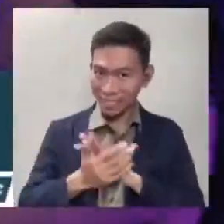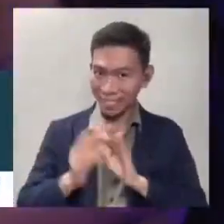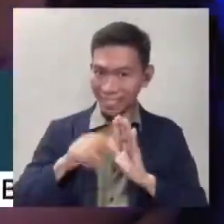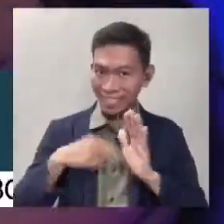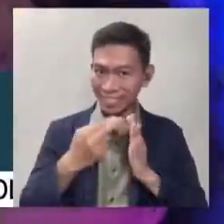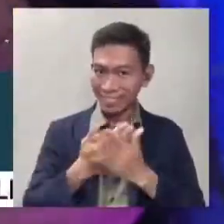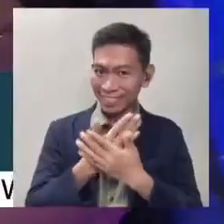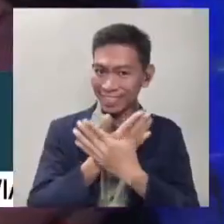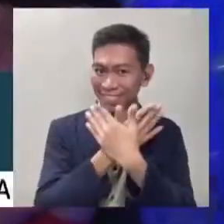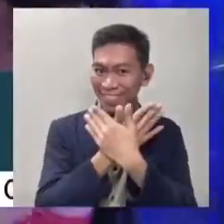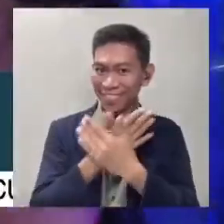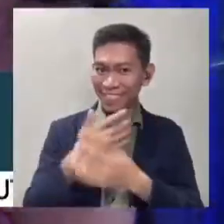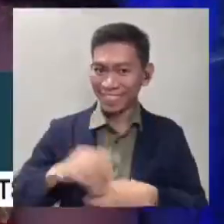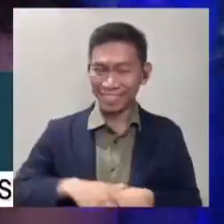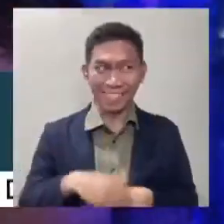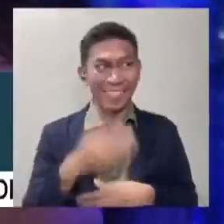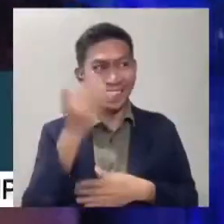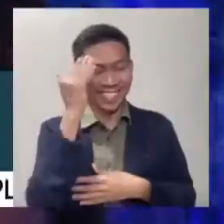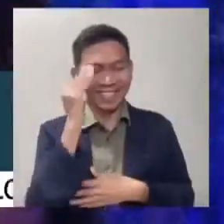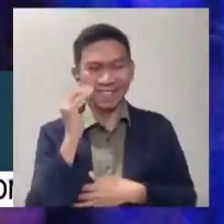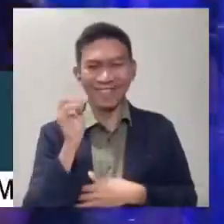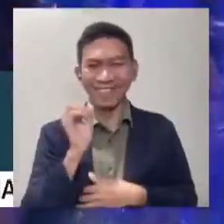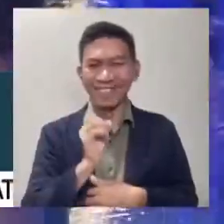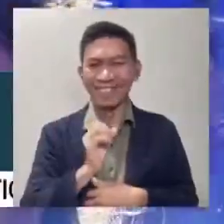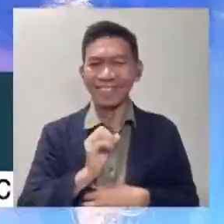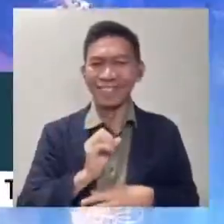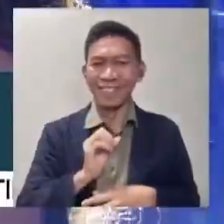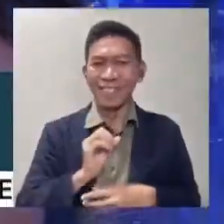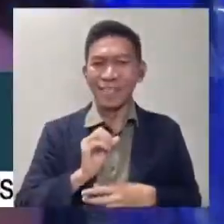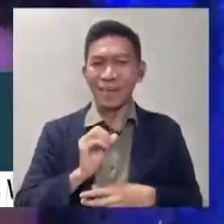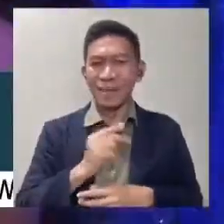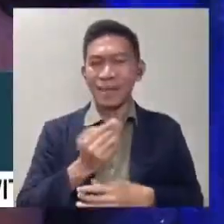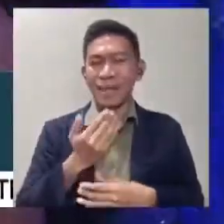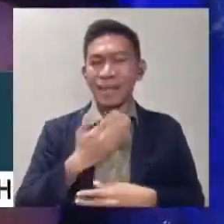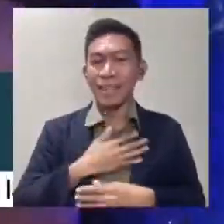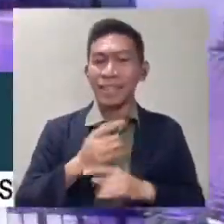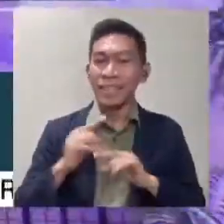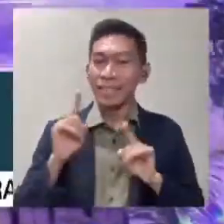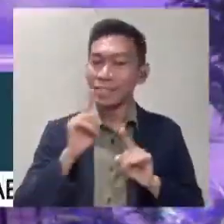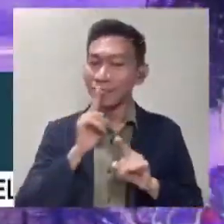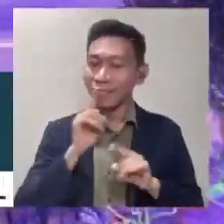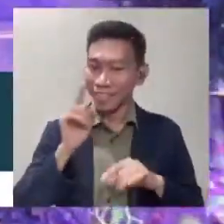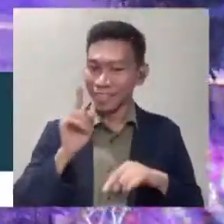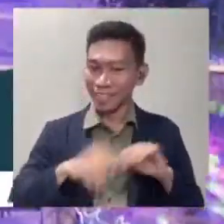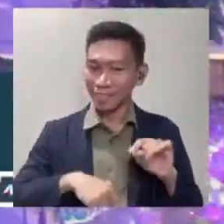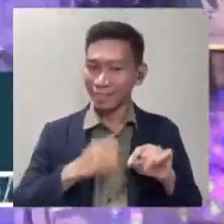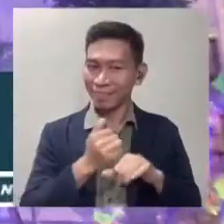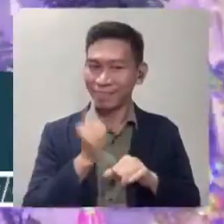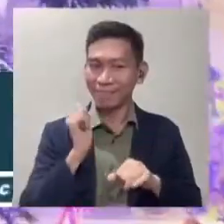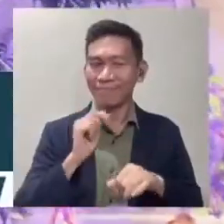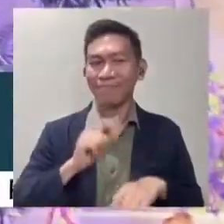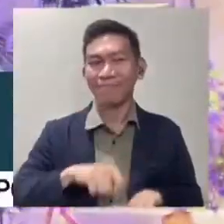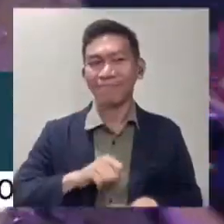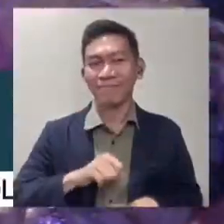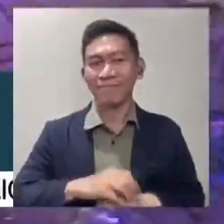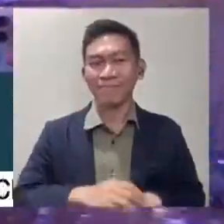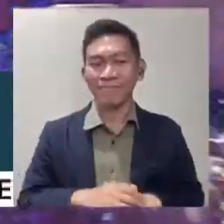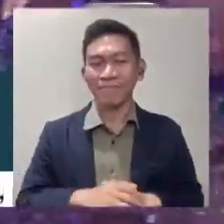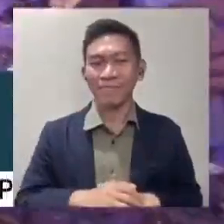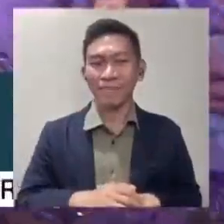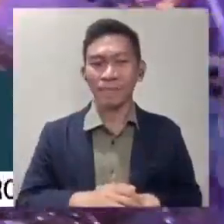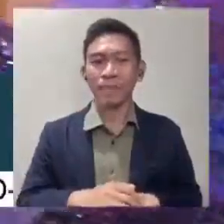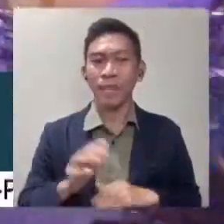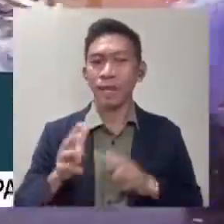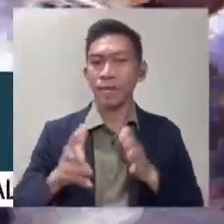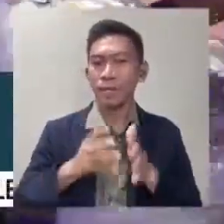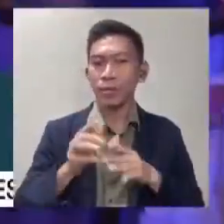know, yeah? Who would say no? Sino yung mag-no sa Darna, diba? The Shake, Rattle, and Ball Halloween Party is the official